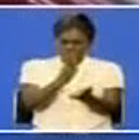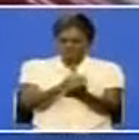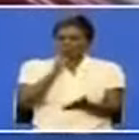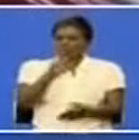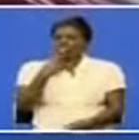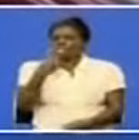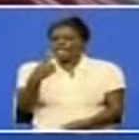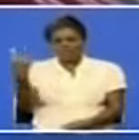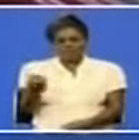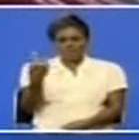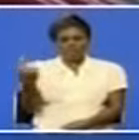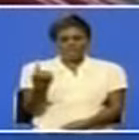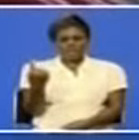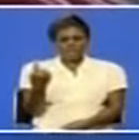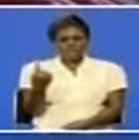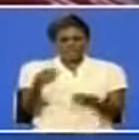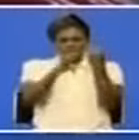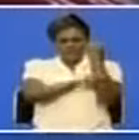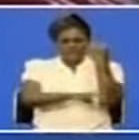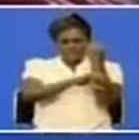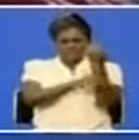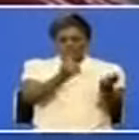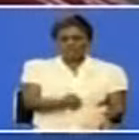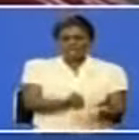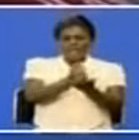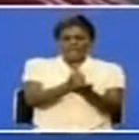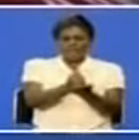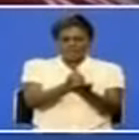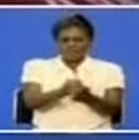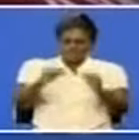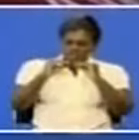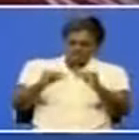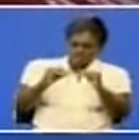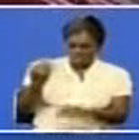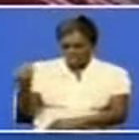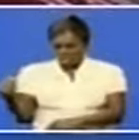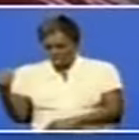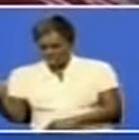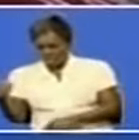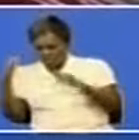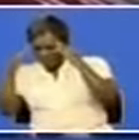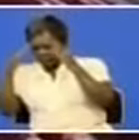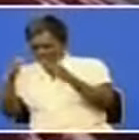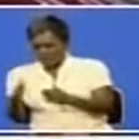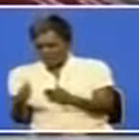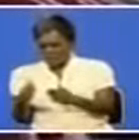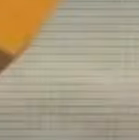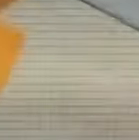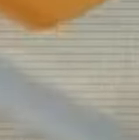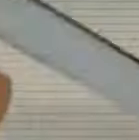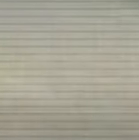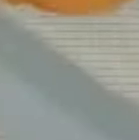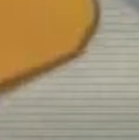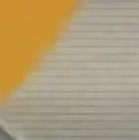also be training the trainers or coaching the coaches to help them teach those children how to play the Arsenal way, even when our coaches aren't